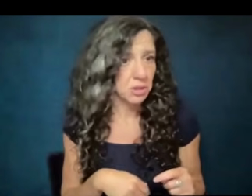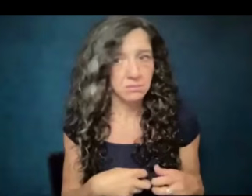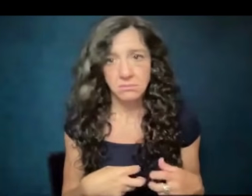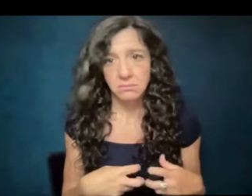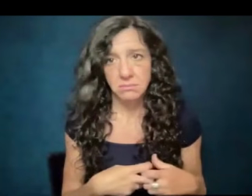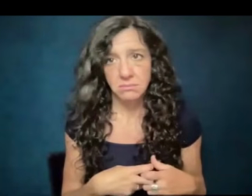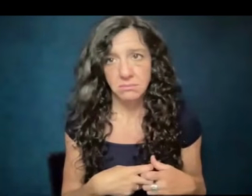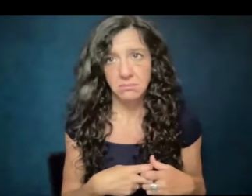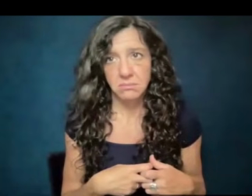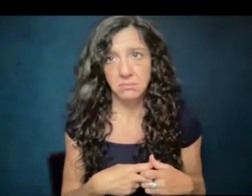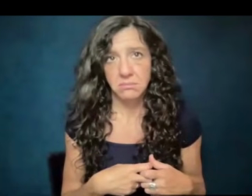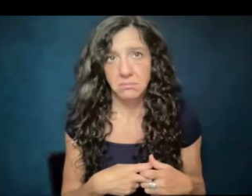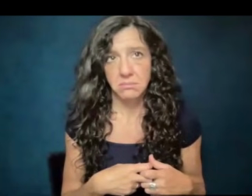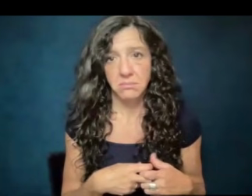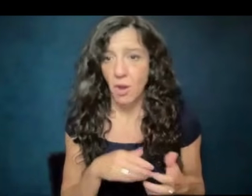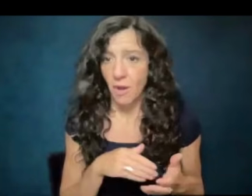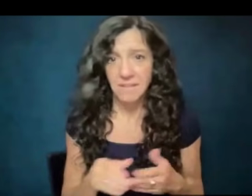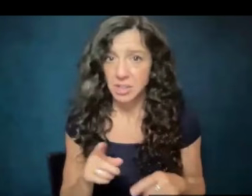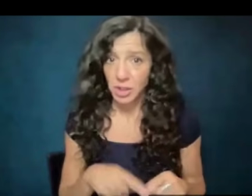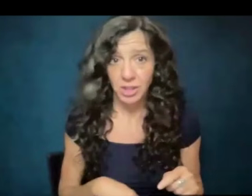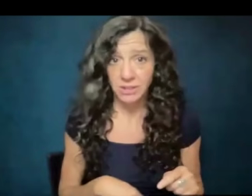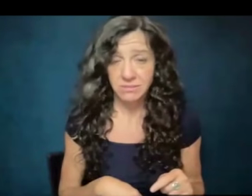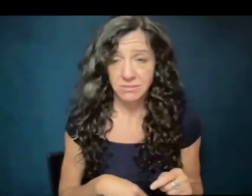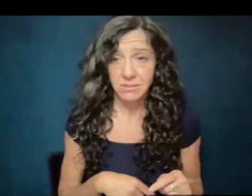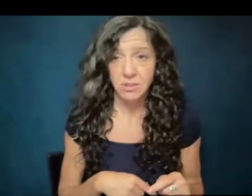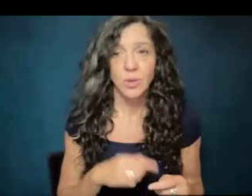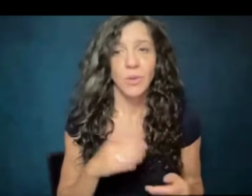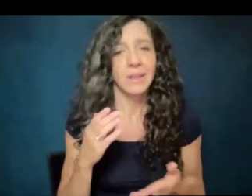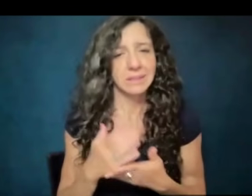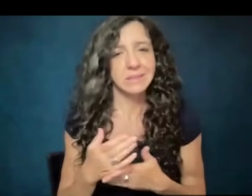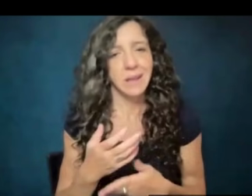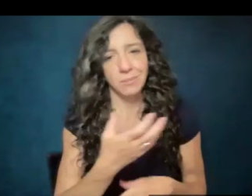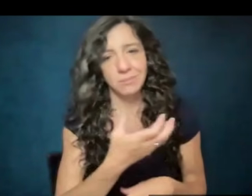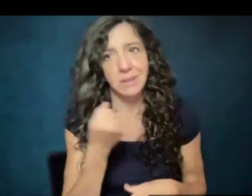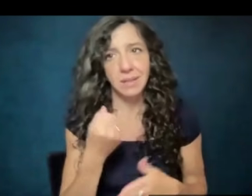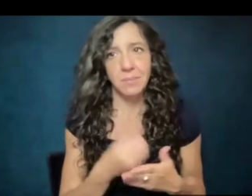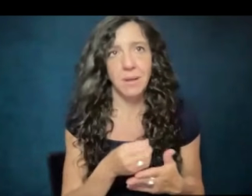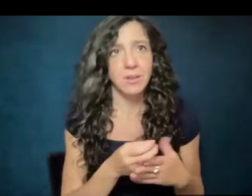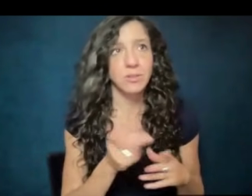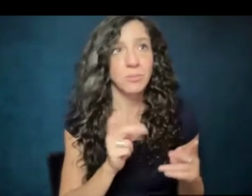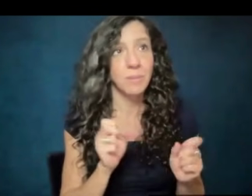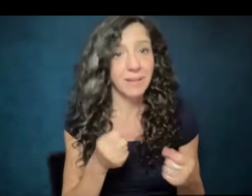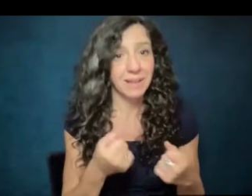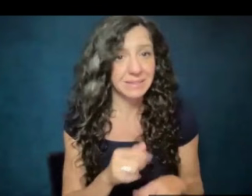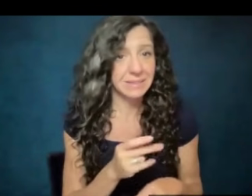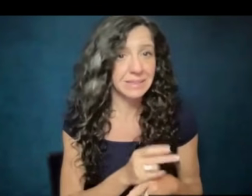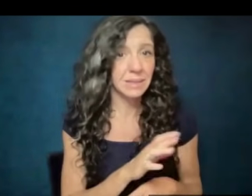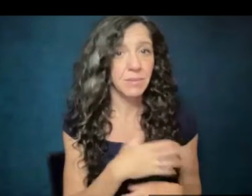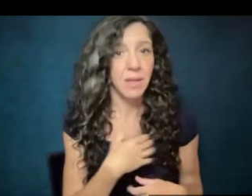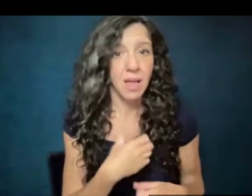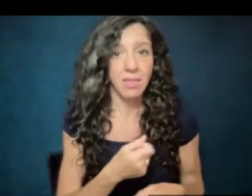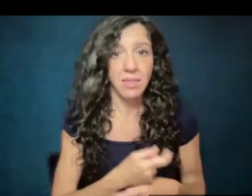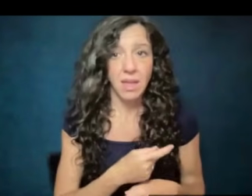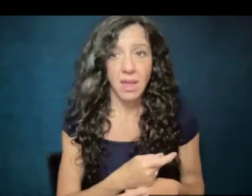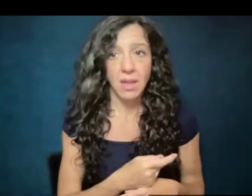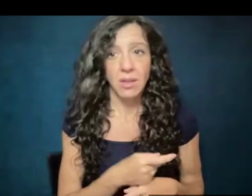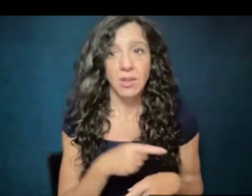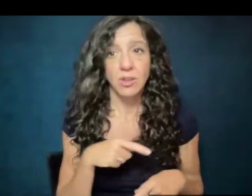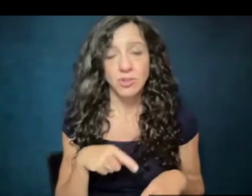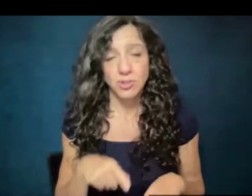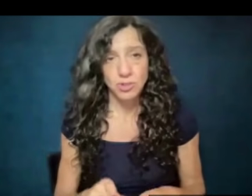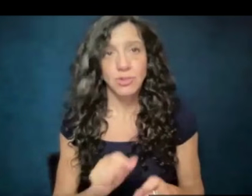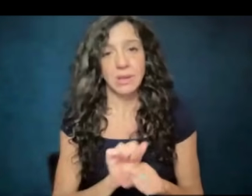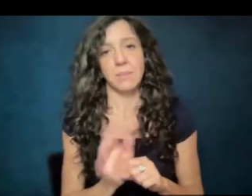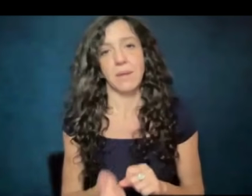In many cases, they stopped collecting the premiums so that people could still maintain their health coverage during